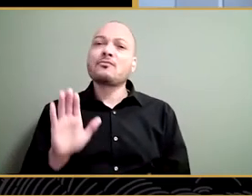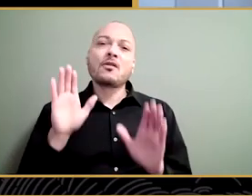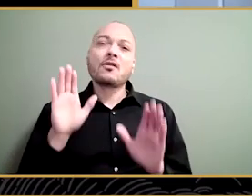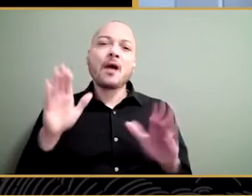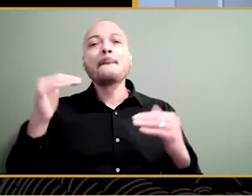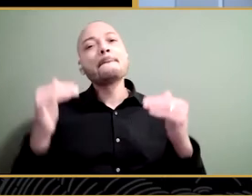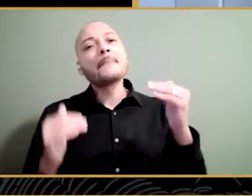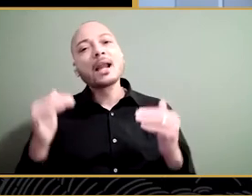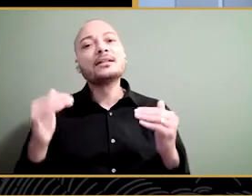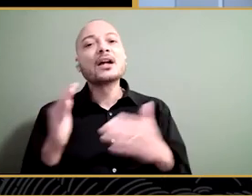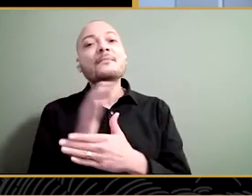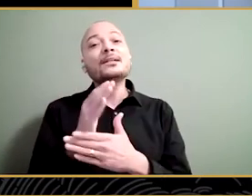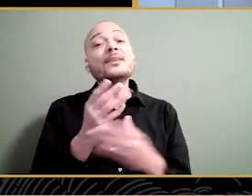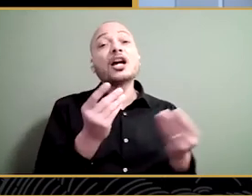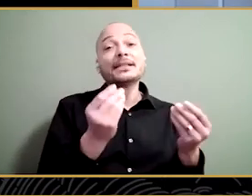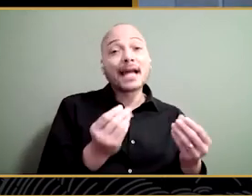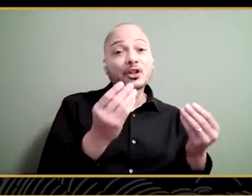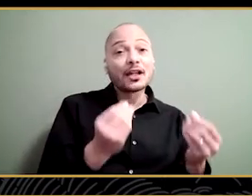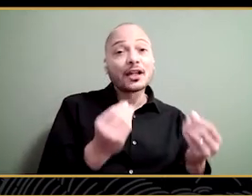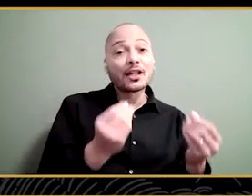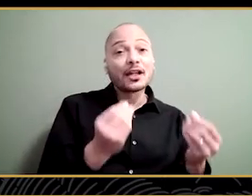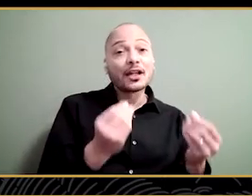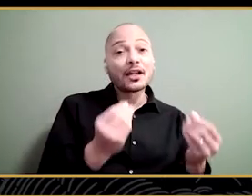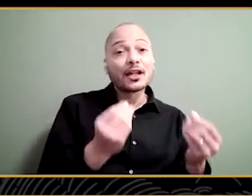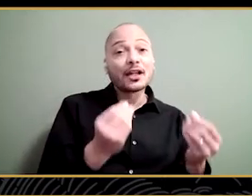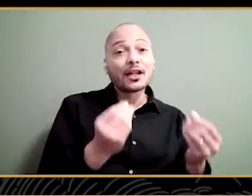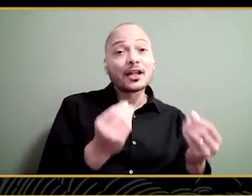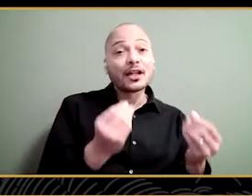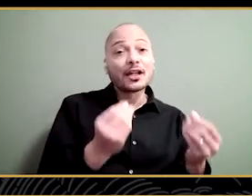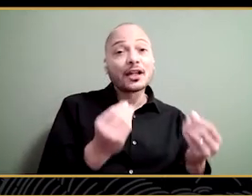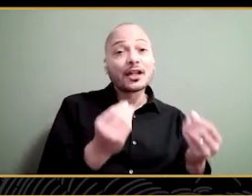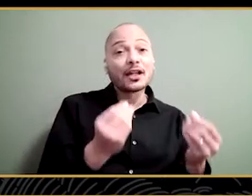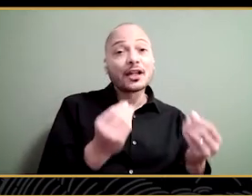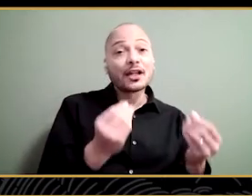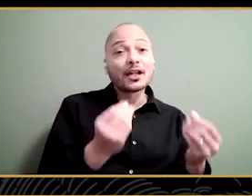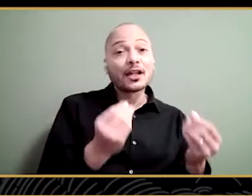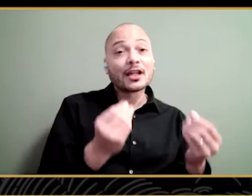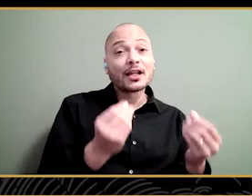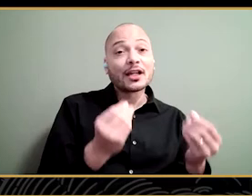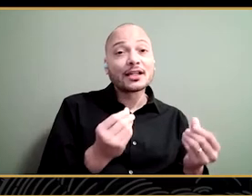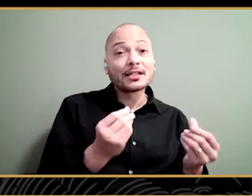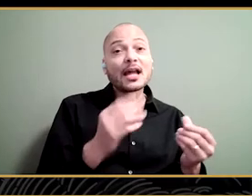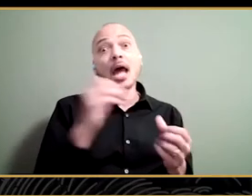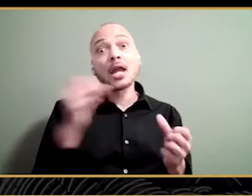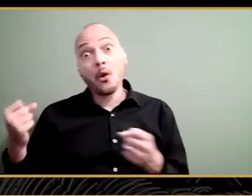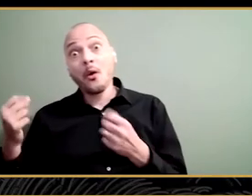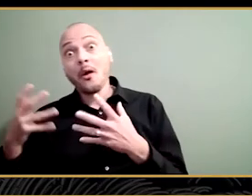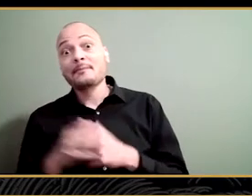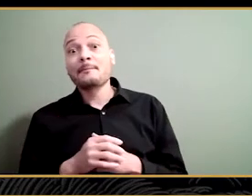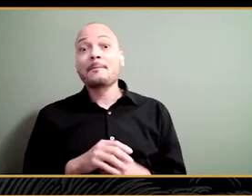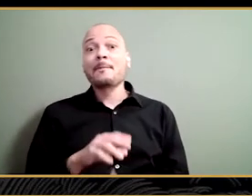between tenderness and horror. Quoted text from the selection committee. Noor